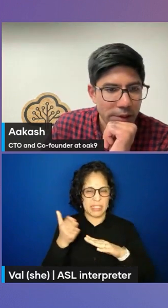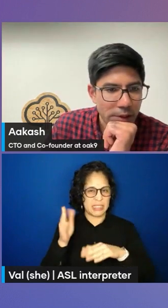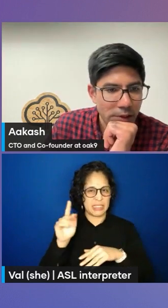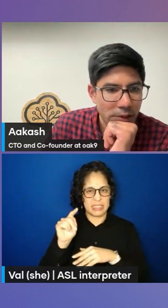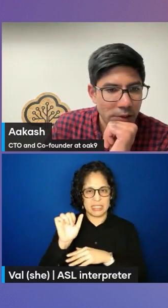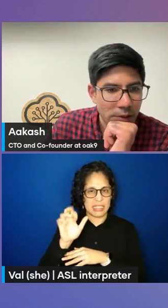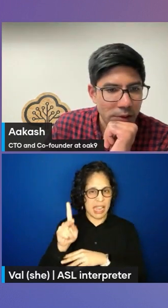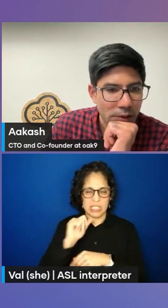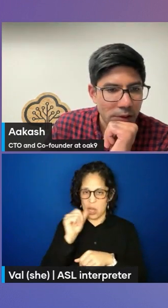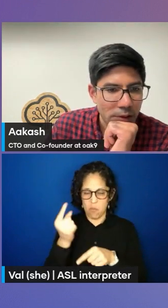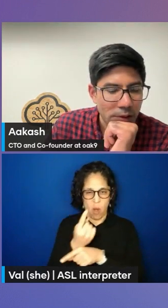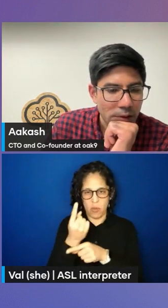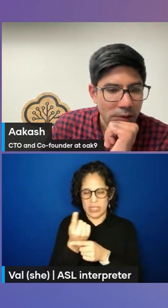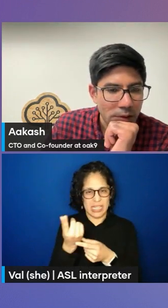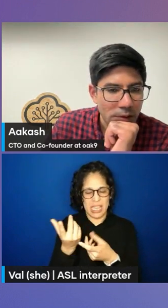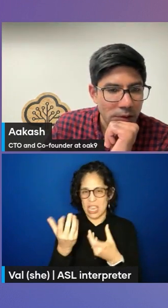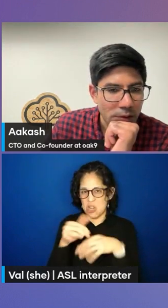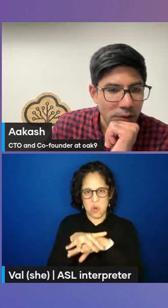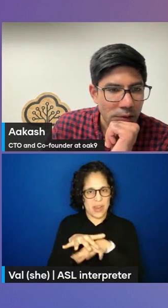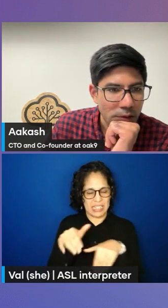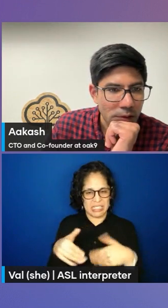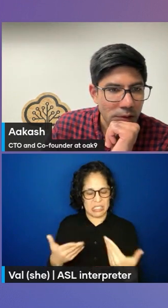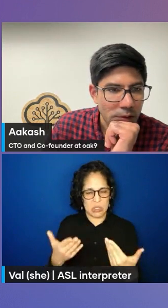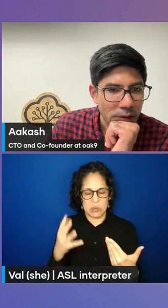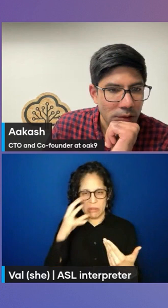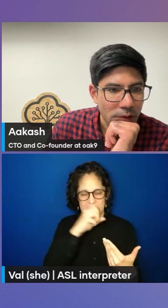integrated here.